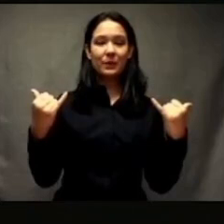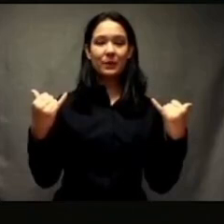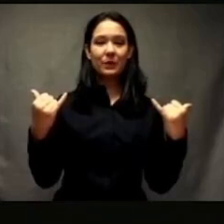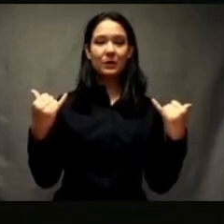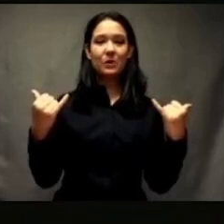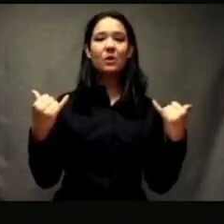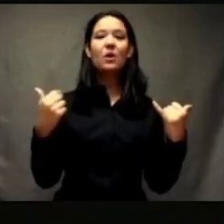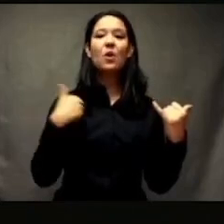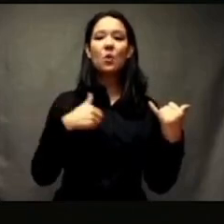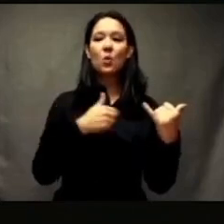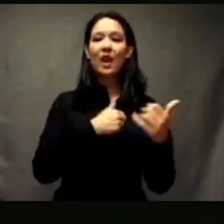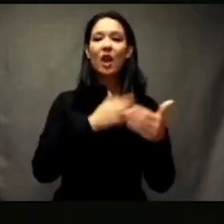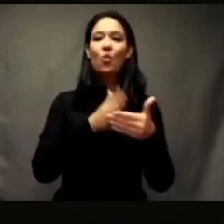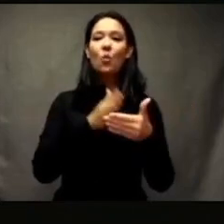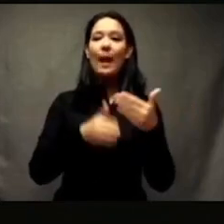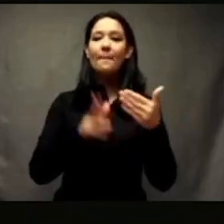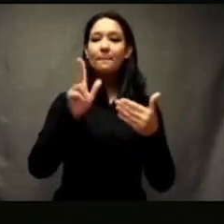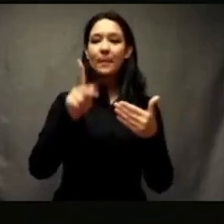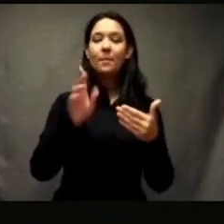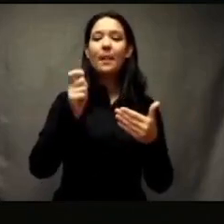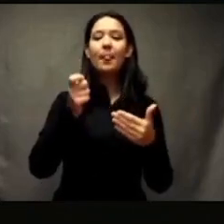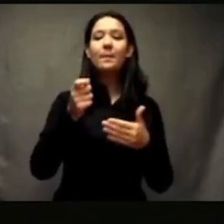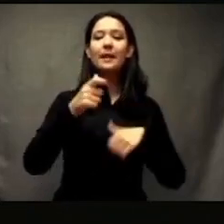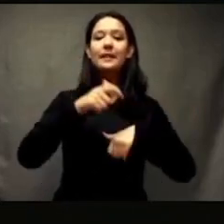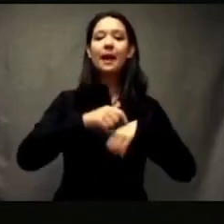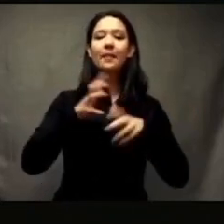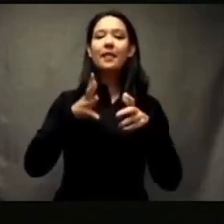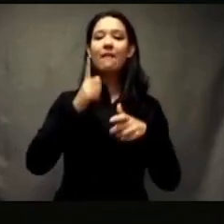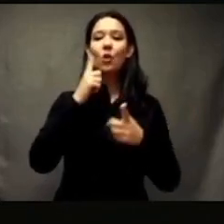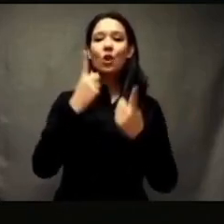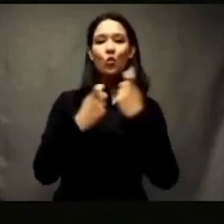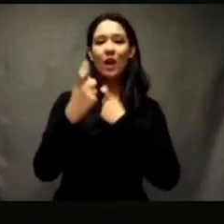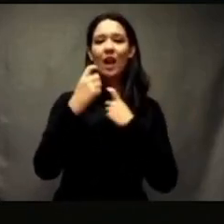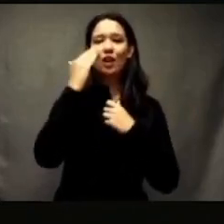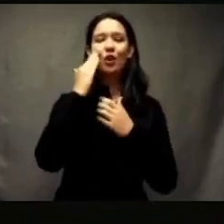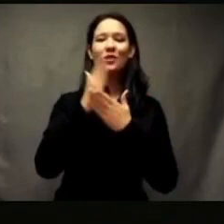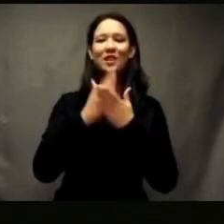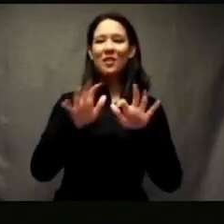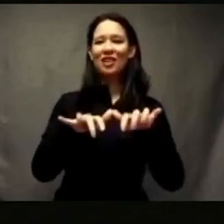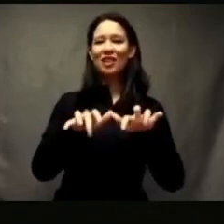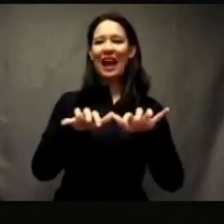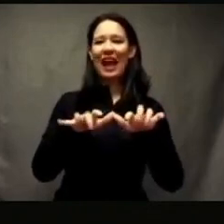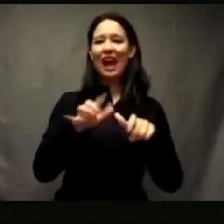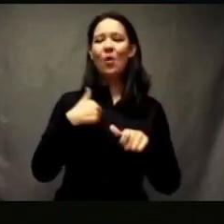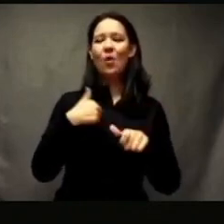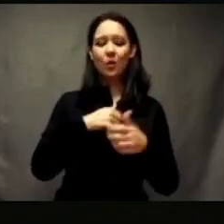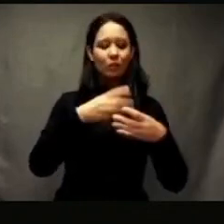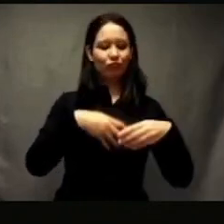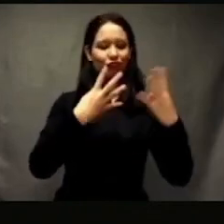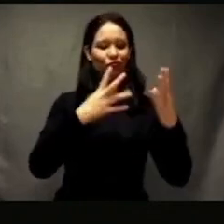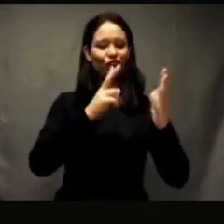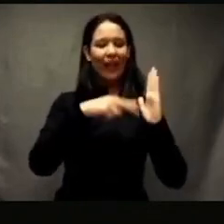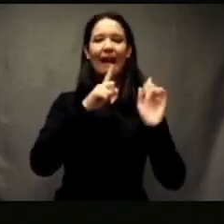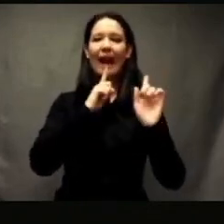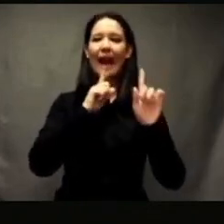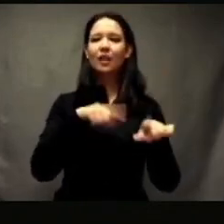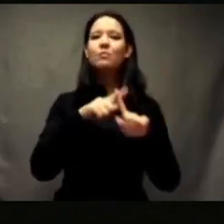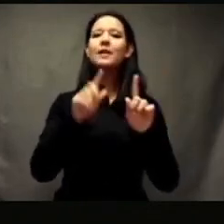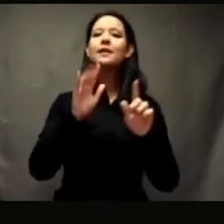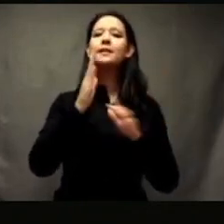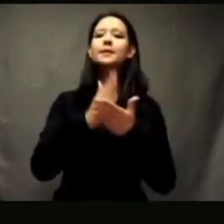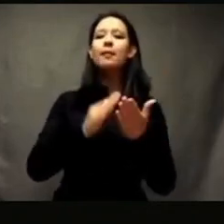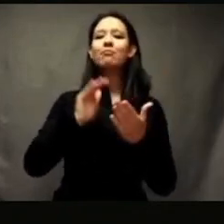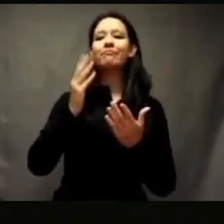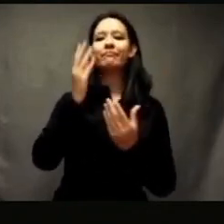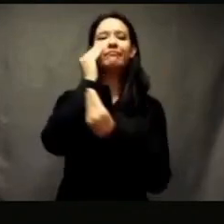we're going to wrap up and we will have some time for questions. I know that there's some in the chat that maybe we'll go through, but I just want to give some acknowledgements